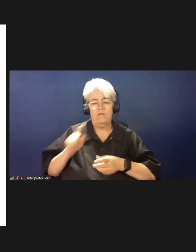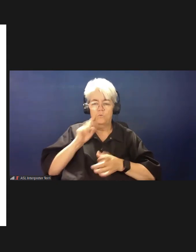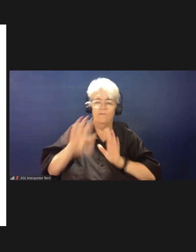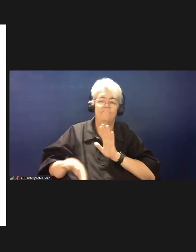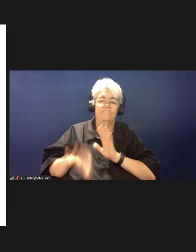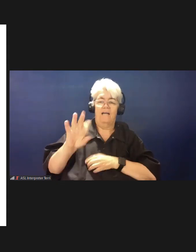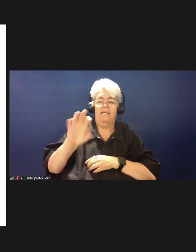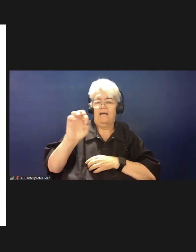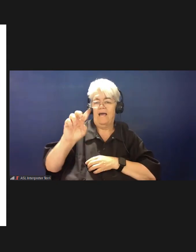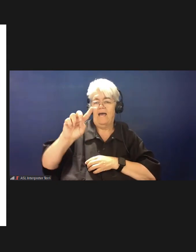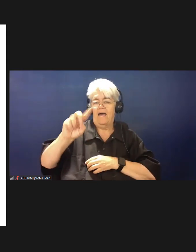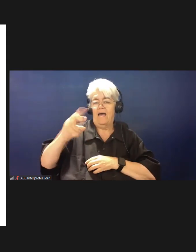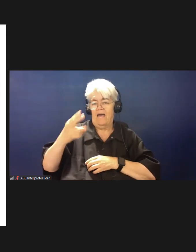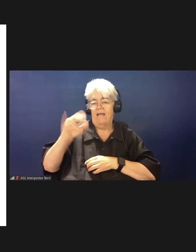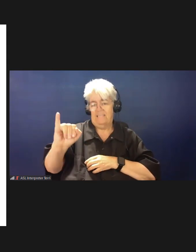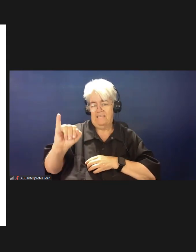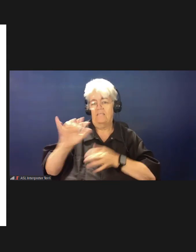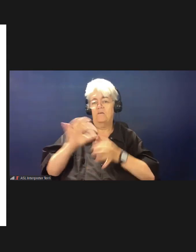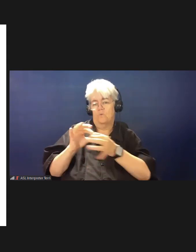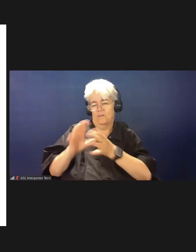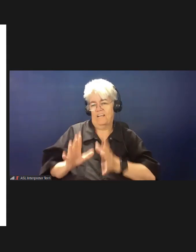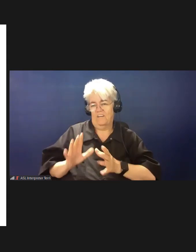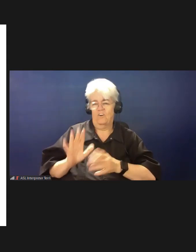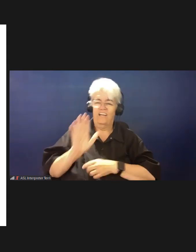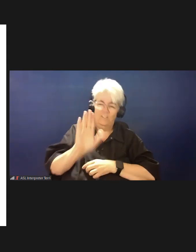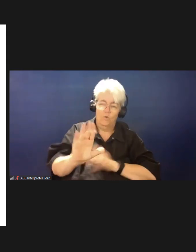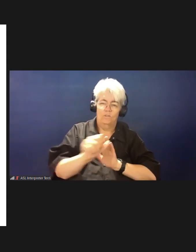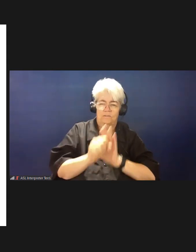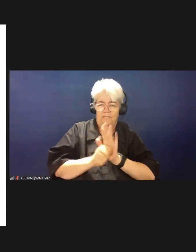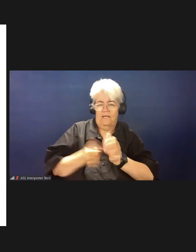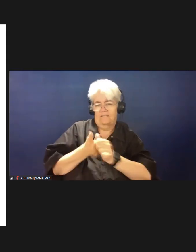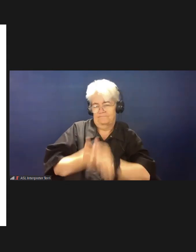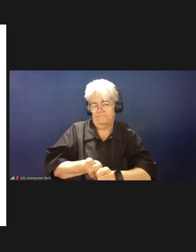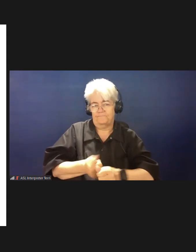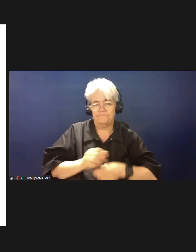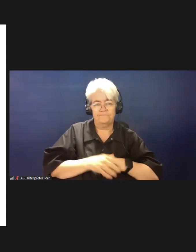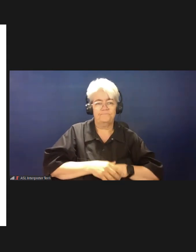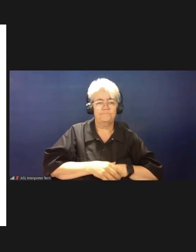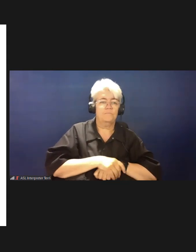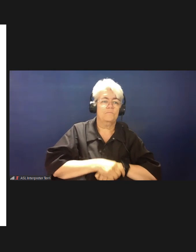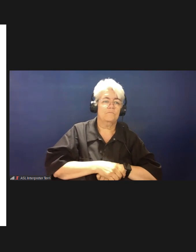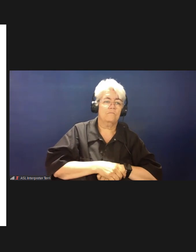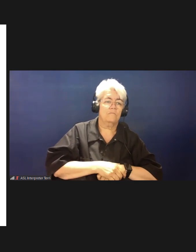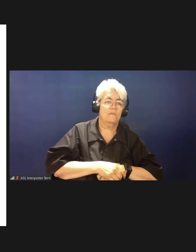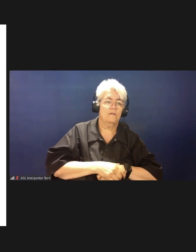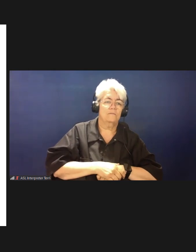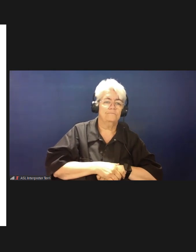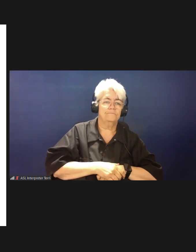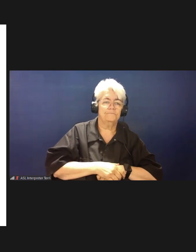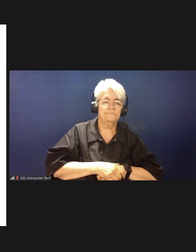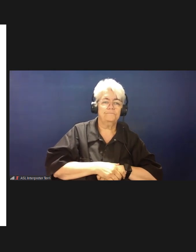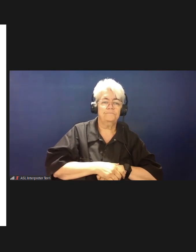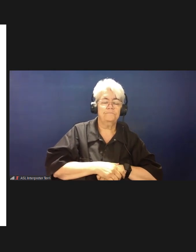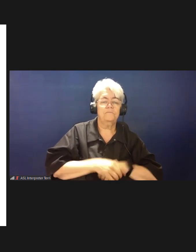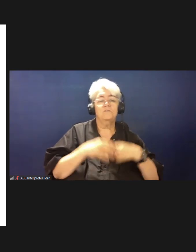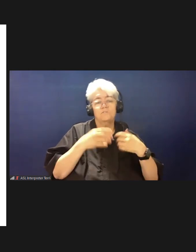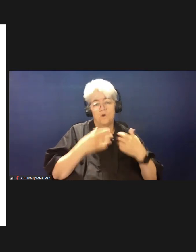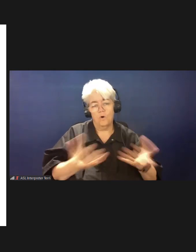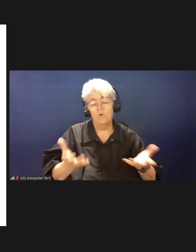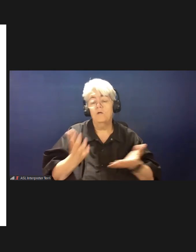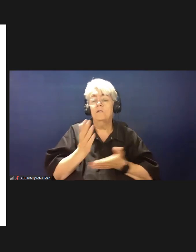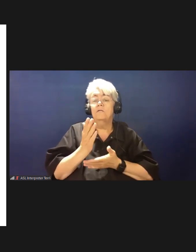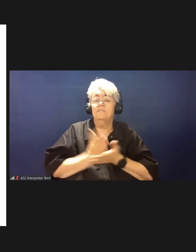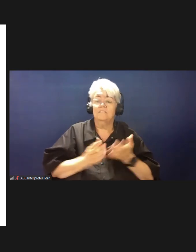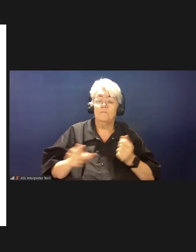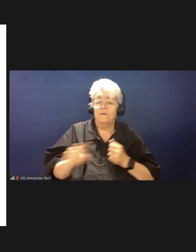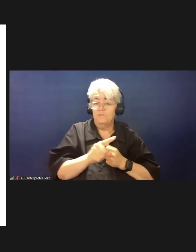coordinator for your specific state to whom you can address questions like that. Now, some of you have also asked